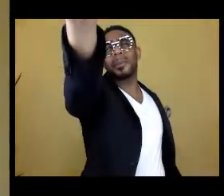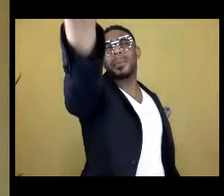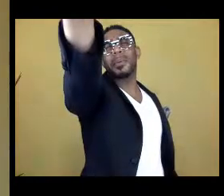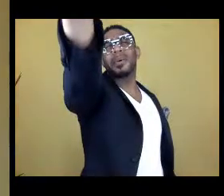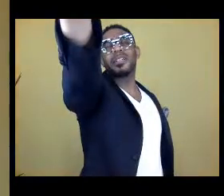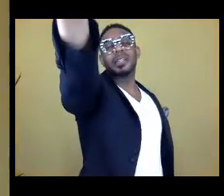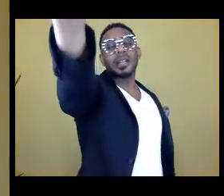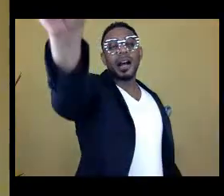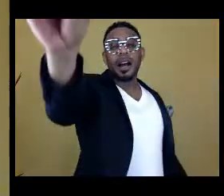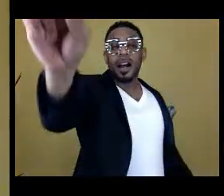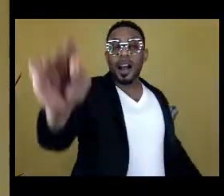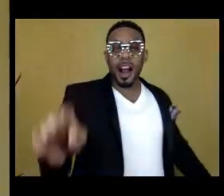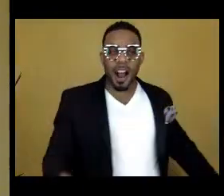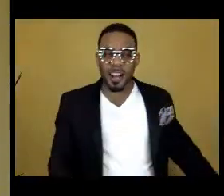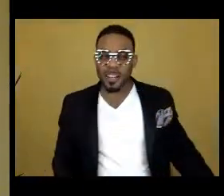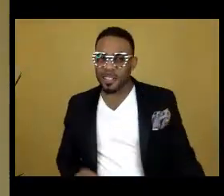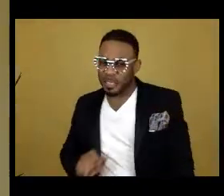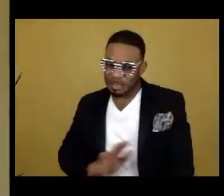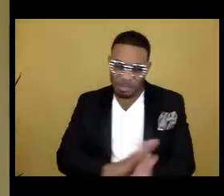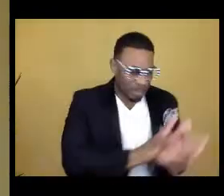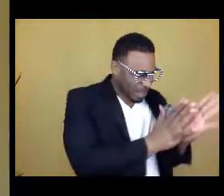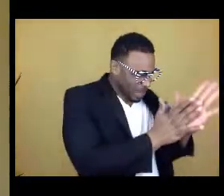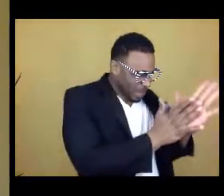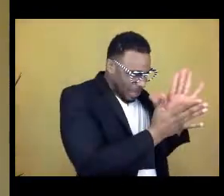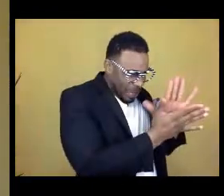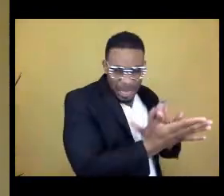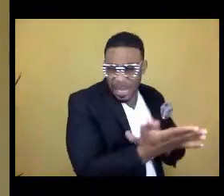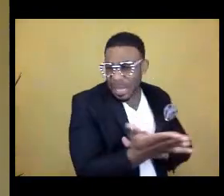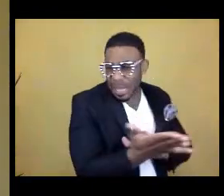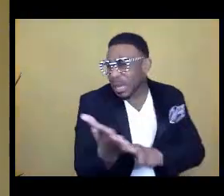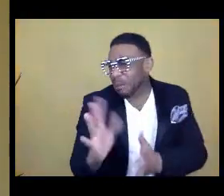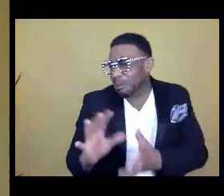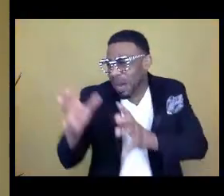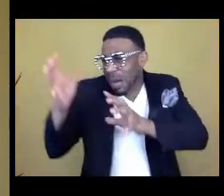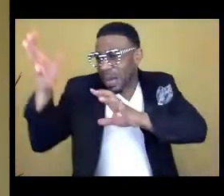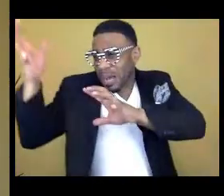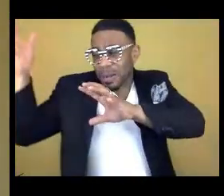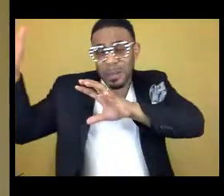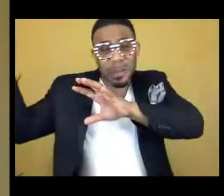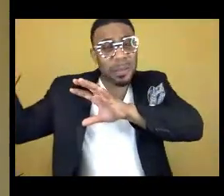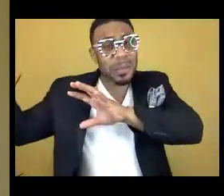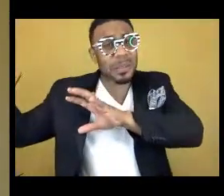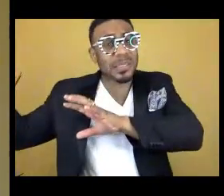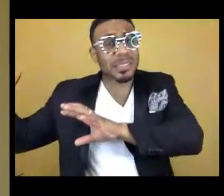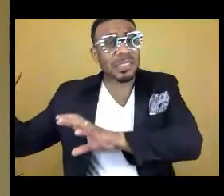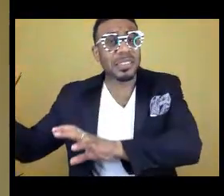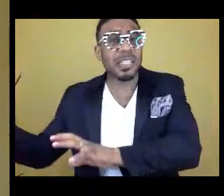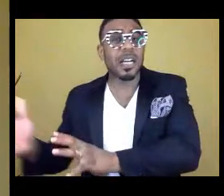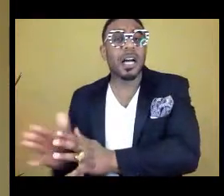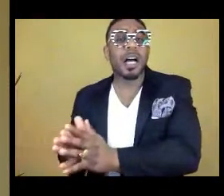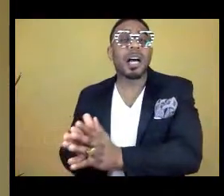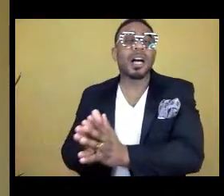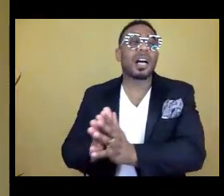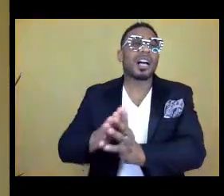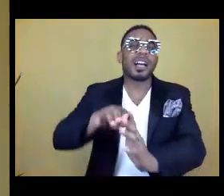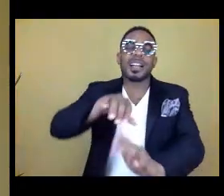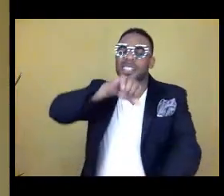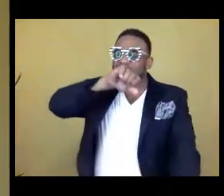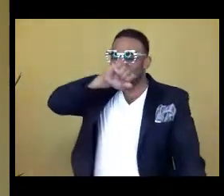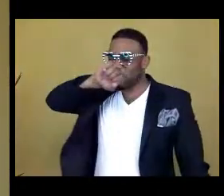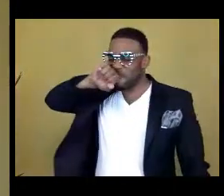go, to right the unrightable wrong, and